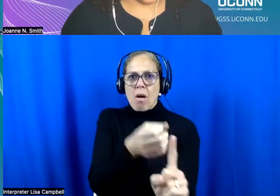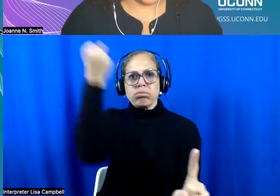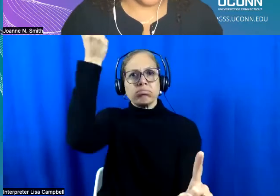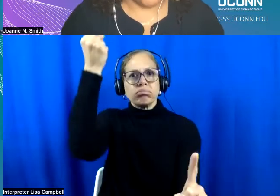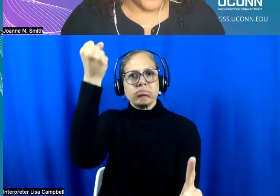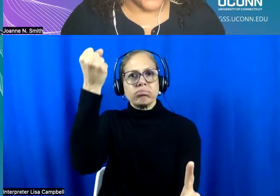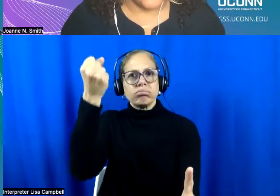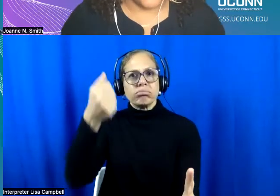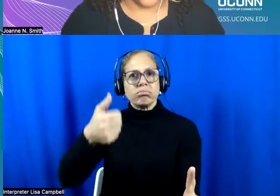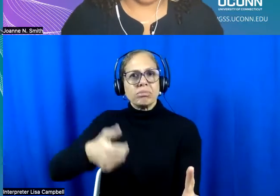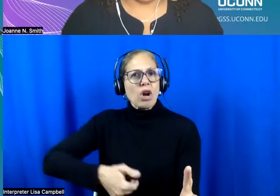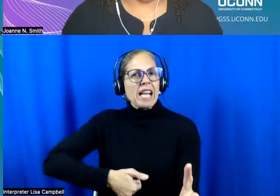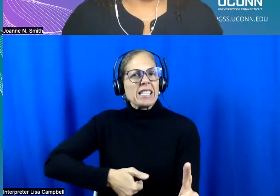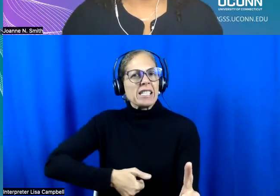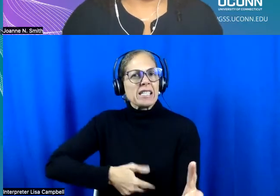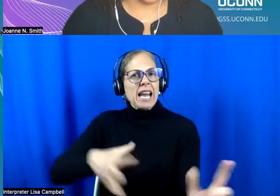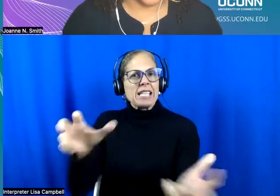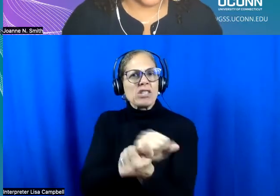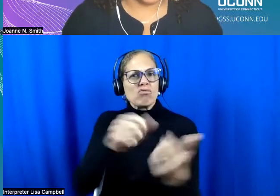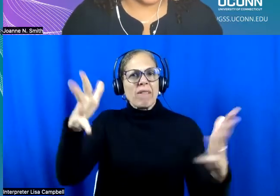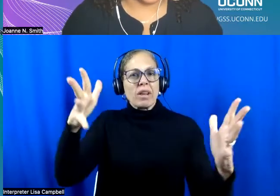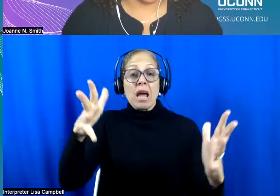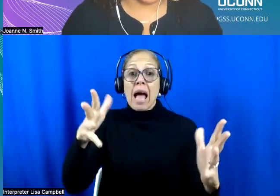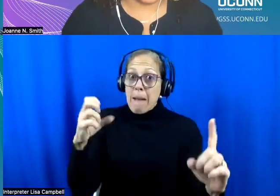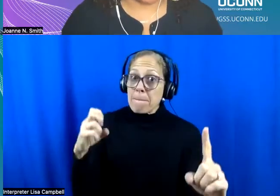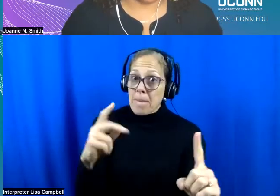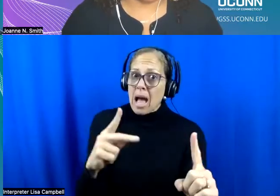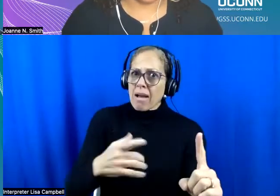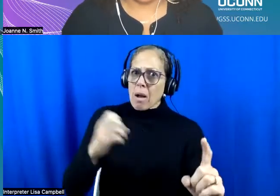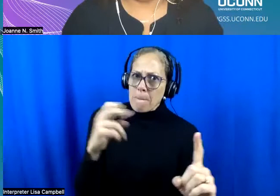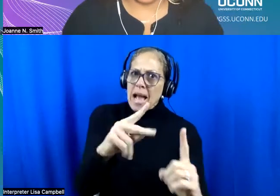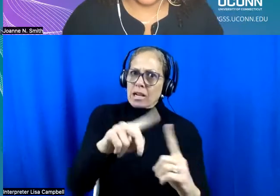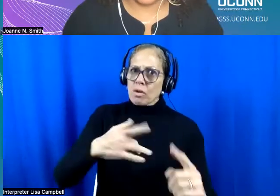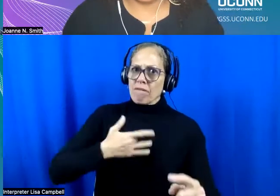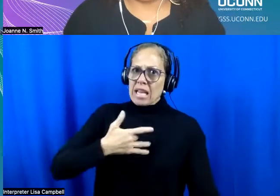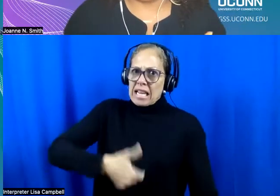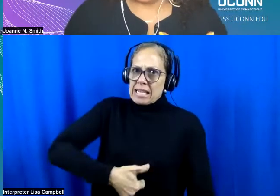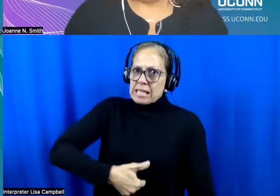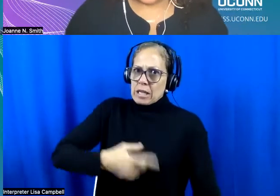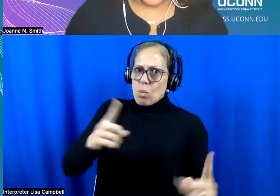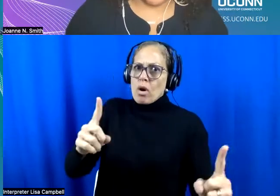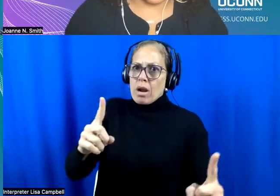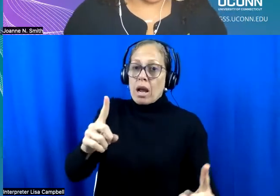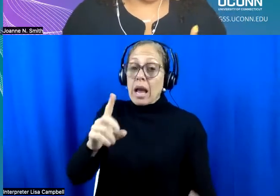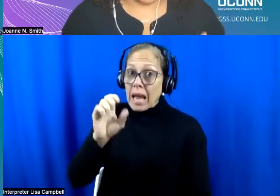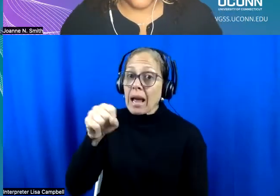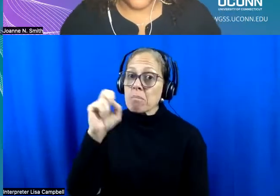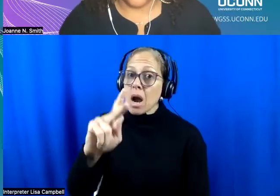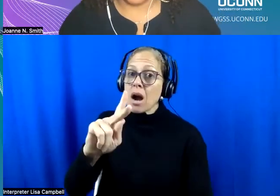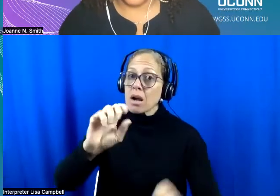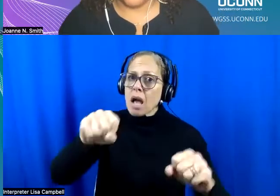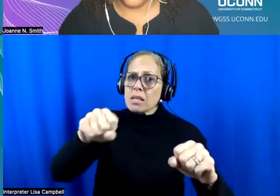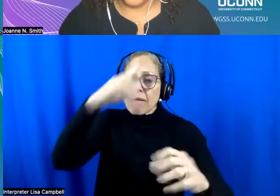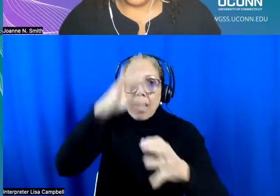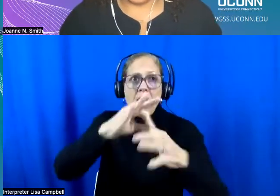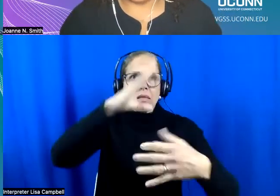It can come back, but it's work. And it's work that happens where then your instincts and your judgment and your faith and your